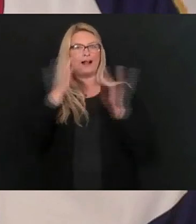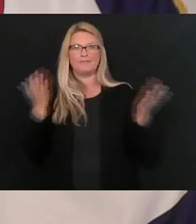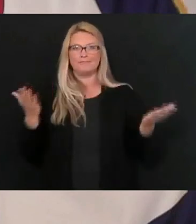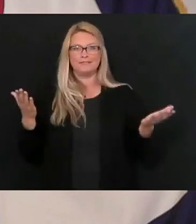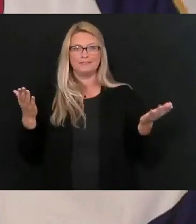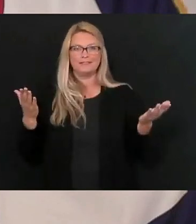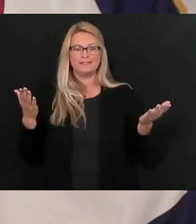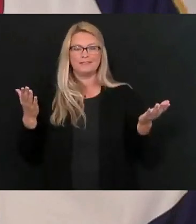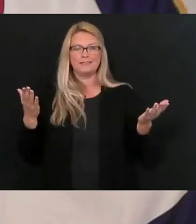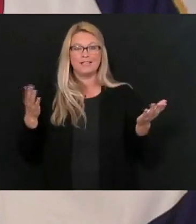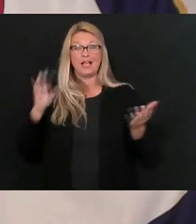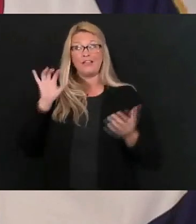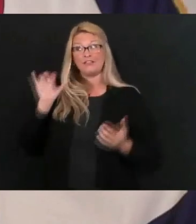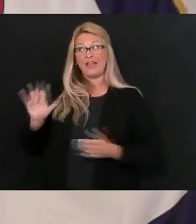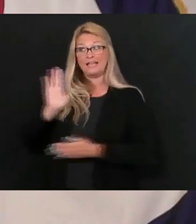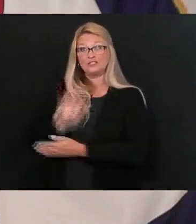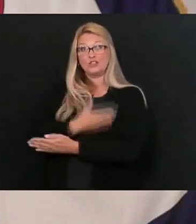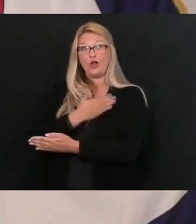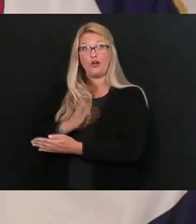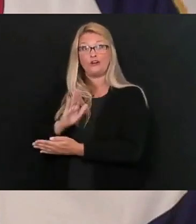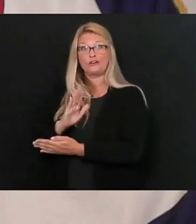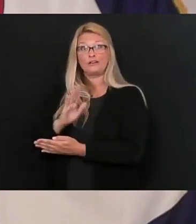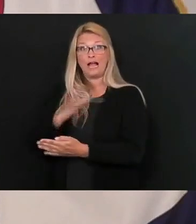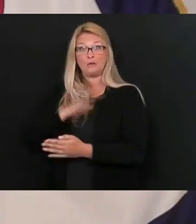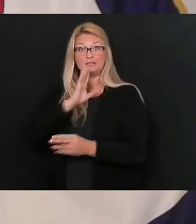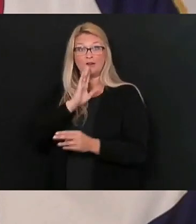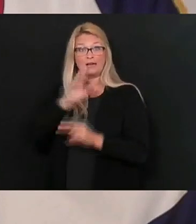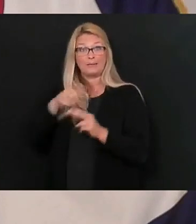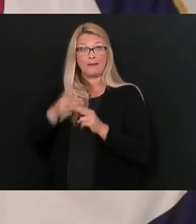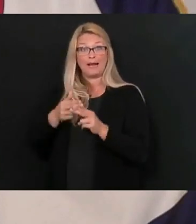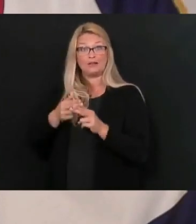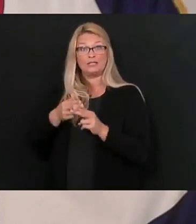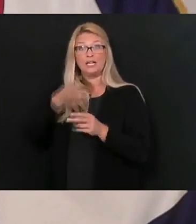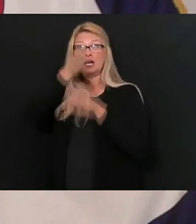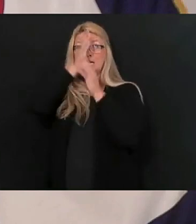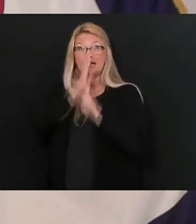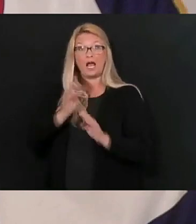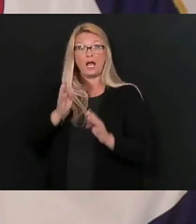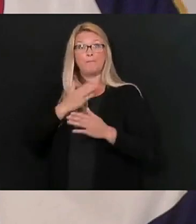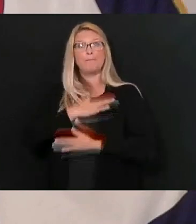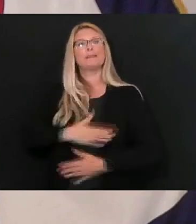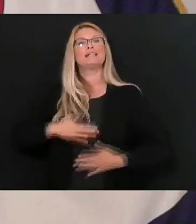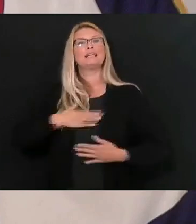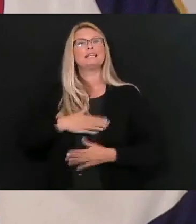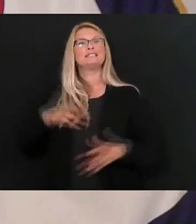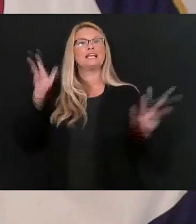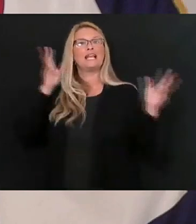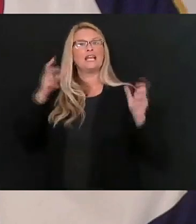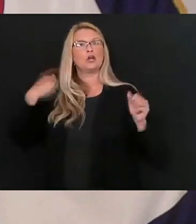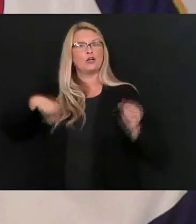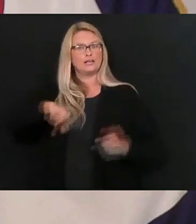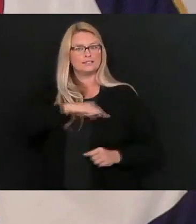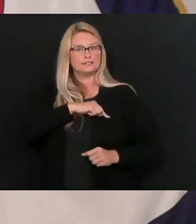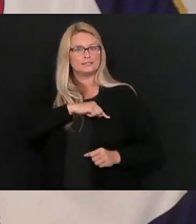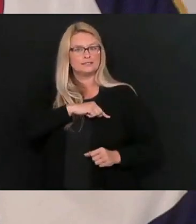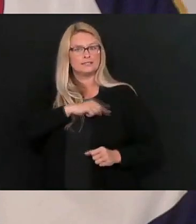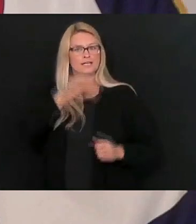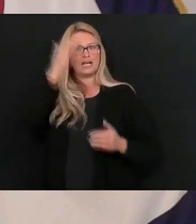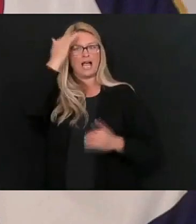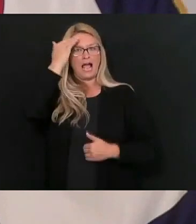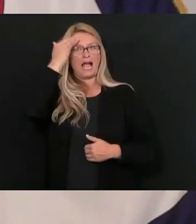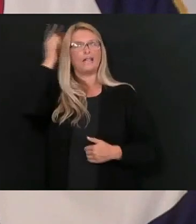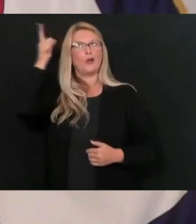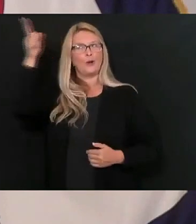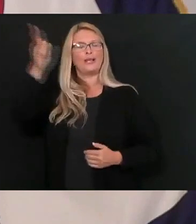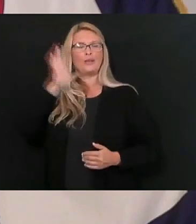in his song, he basically was just saying, God, please hear us, as I know without any doubt he